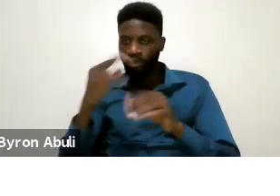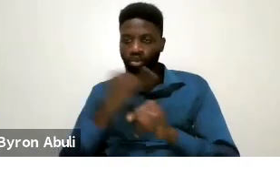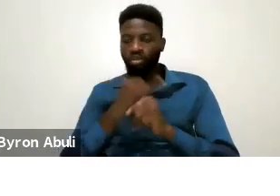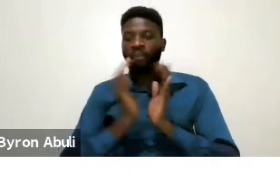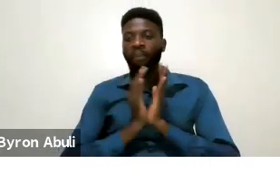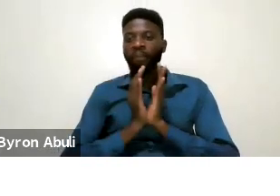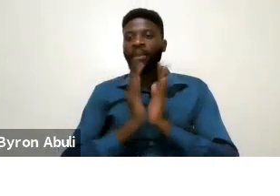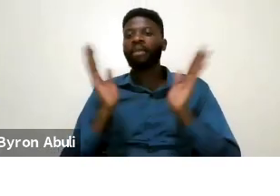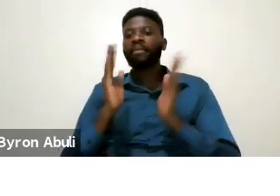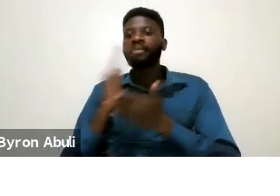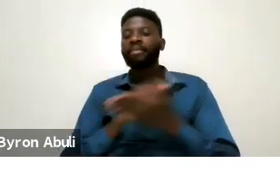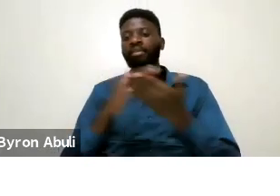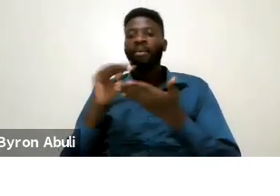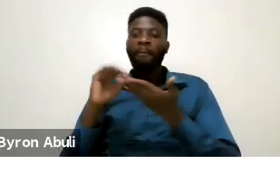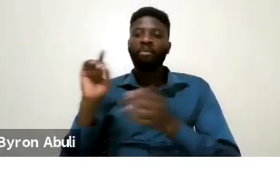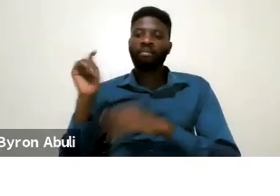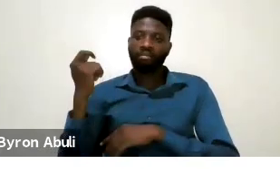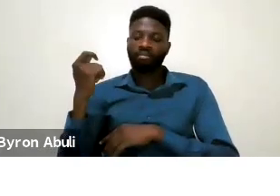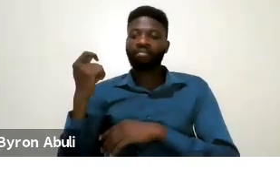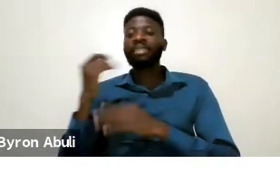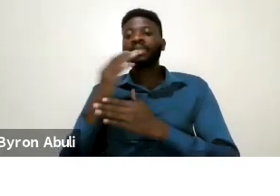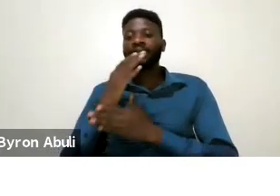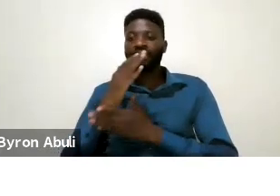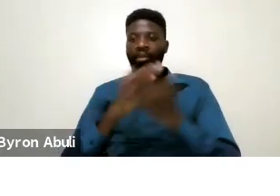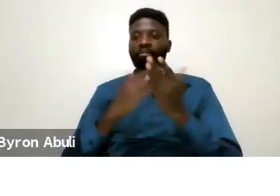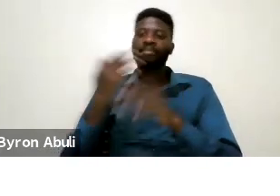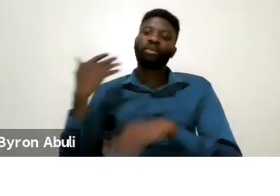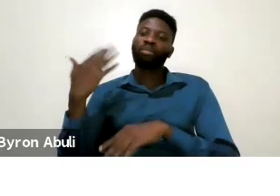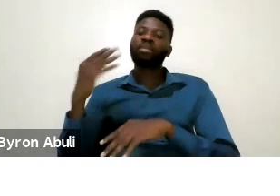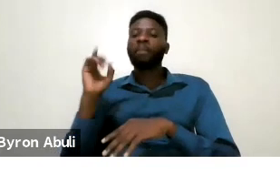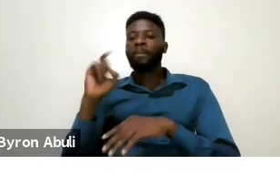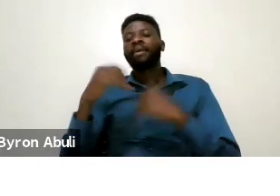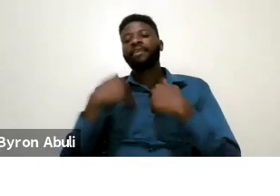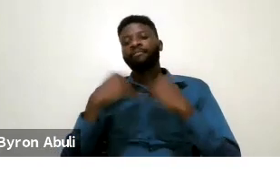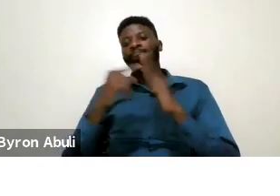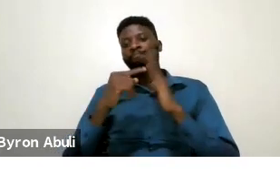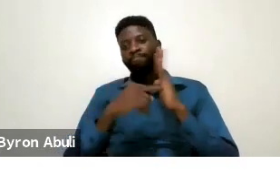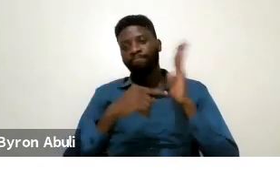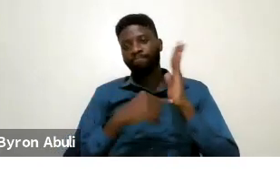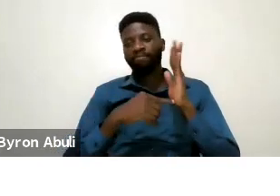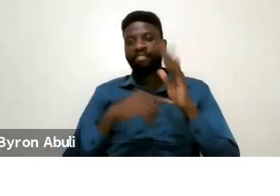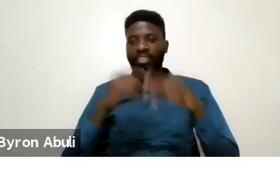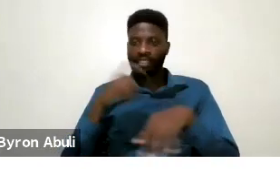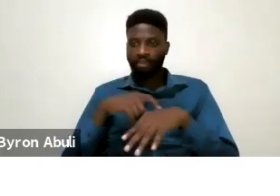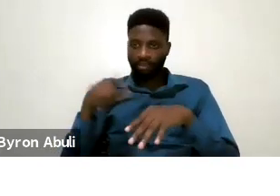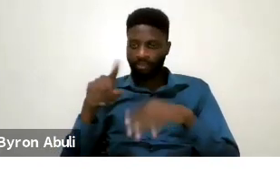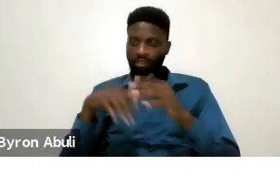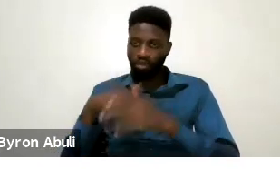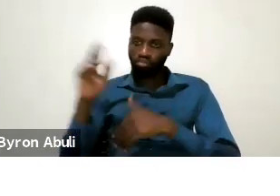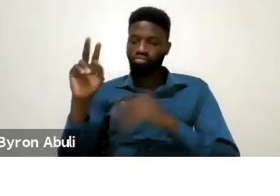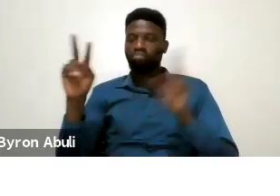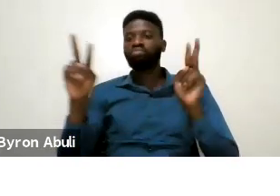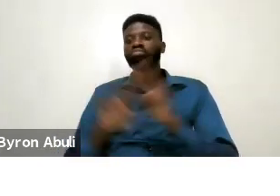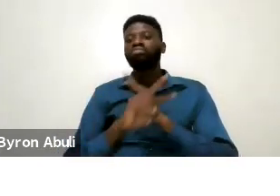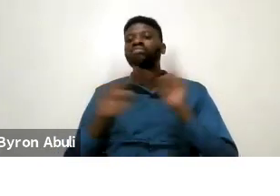especially in Kenya, these are some of the documents that you need to have. So as you're going out there, I think this is something that